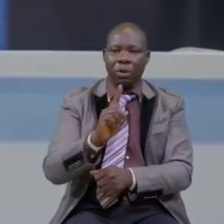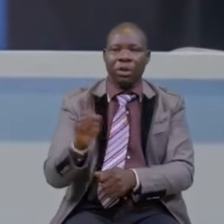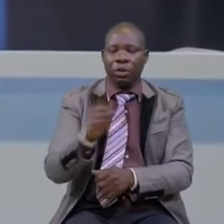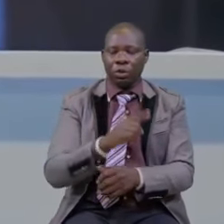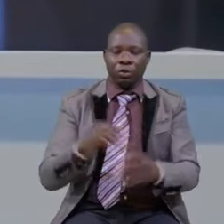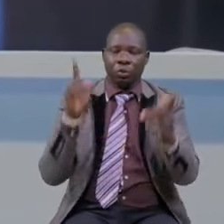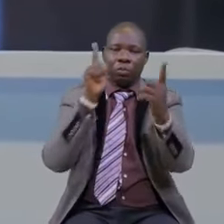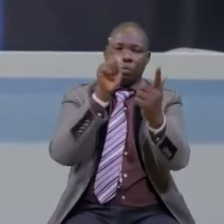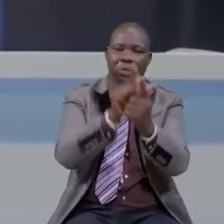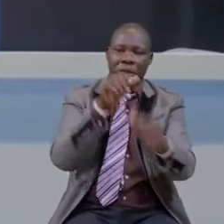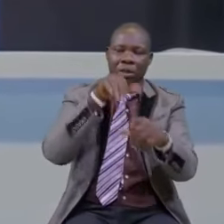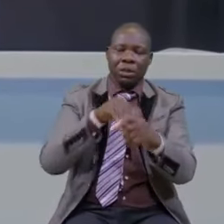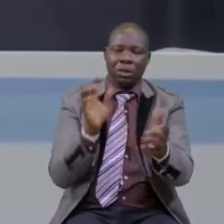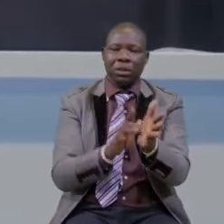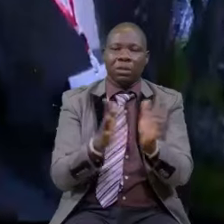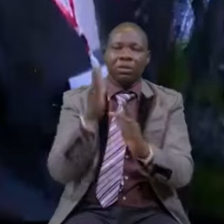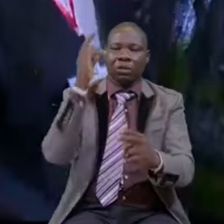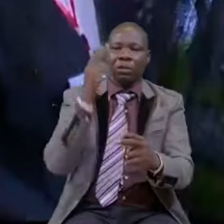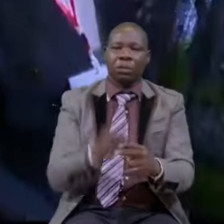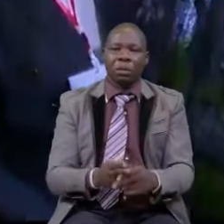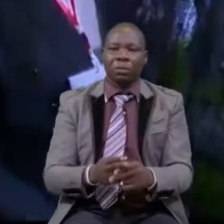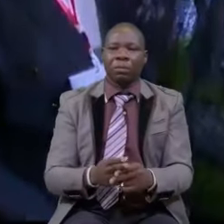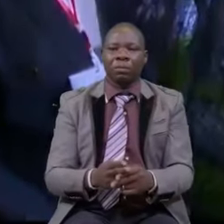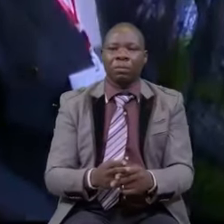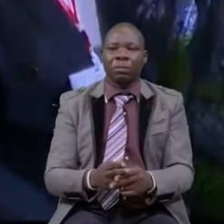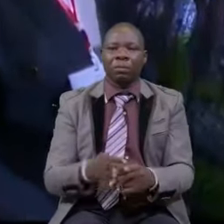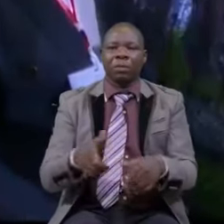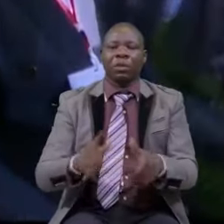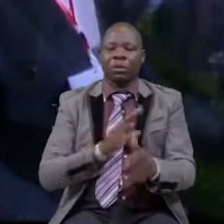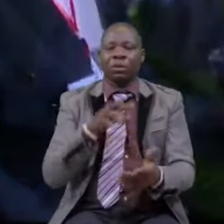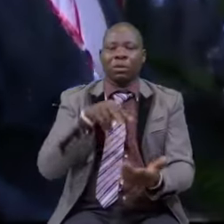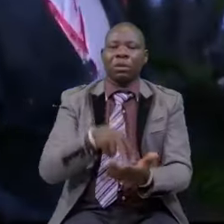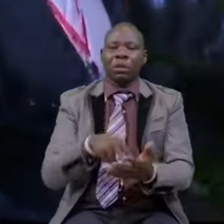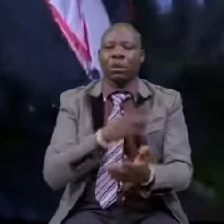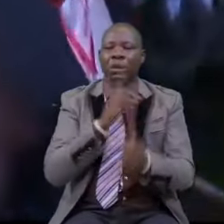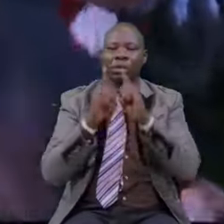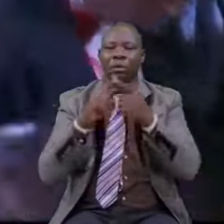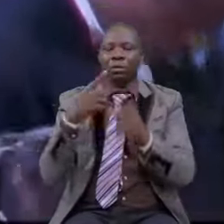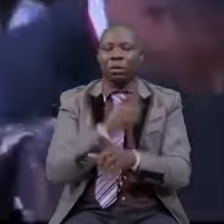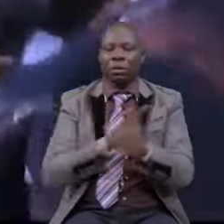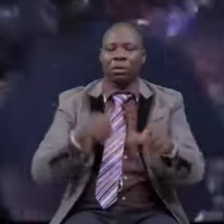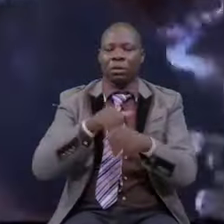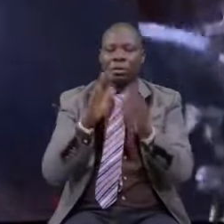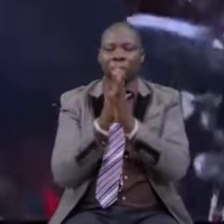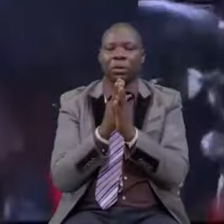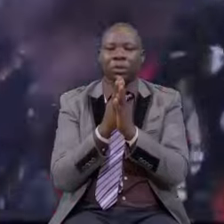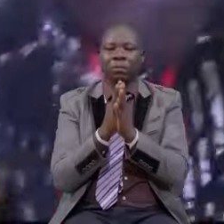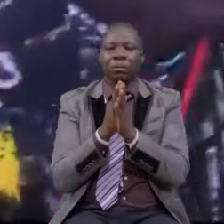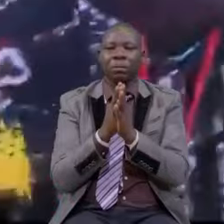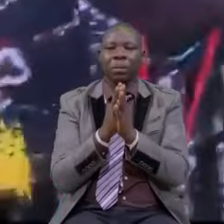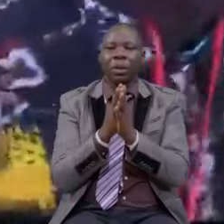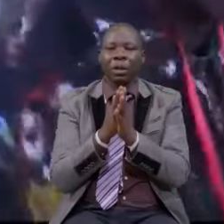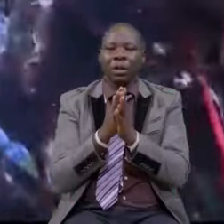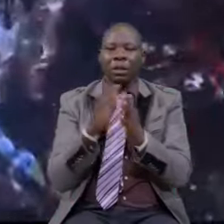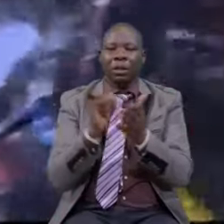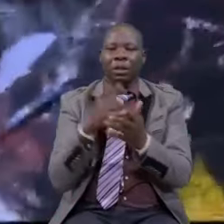confront in Jesus' name. Let's rise up now and talk to the Lord in prayer. Let the